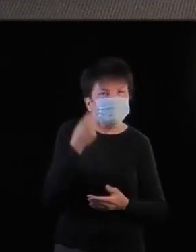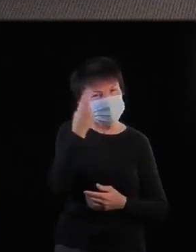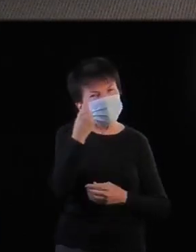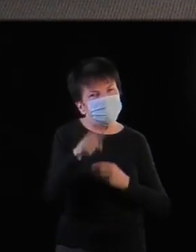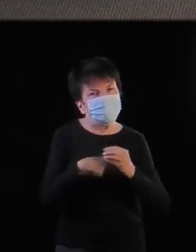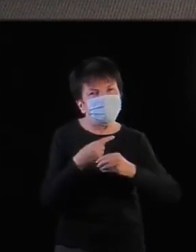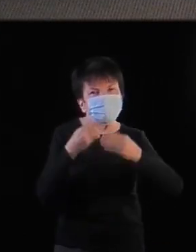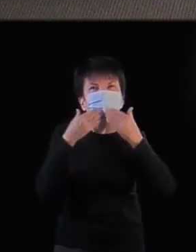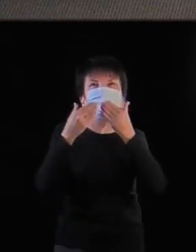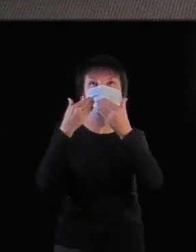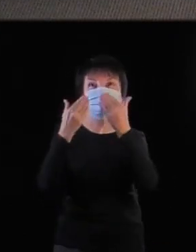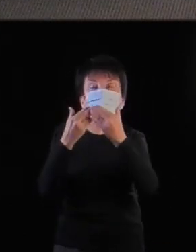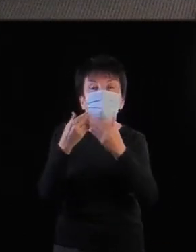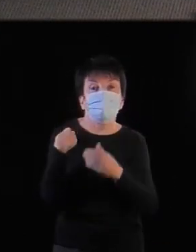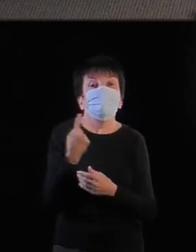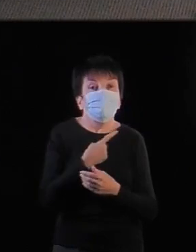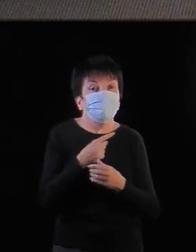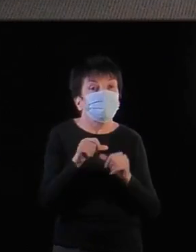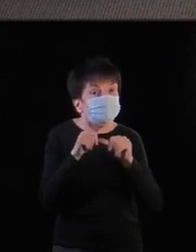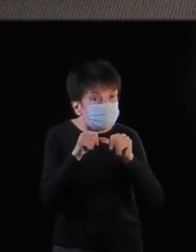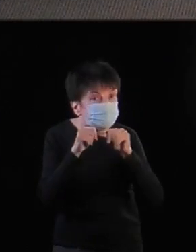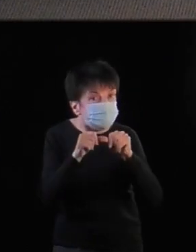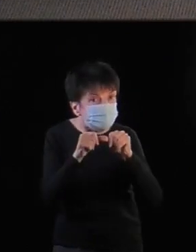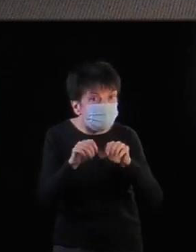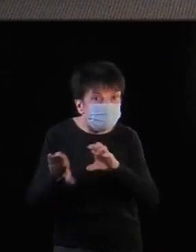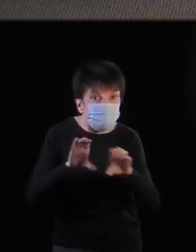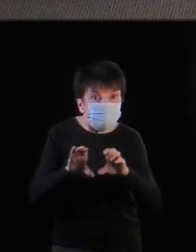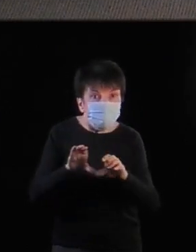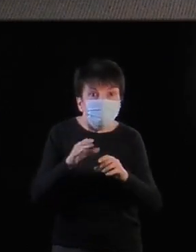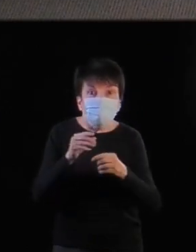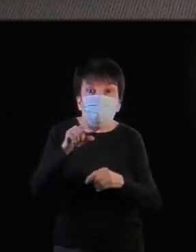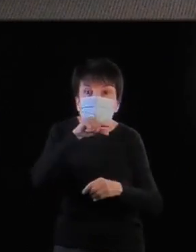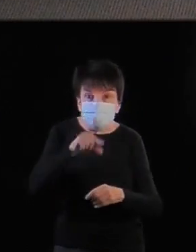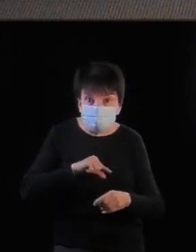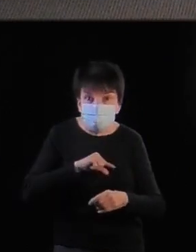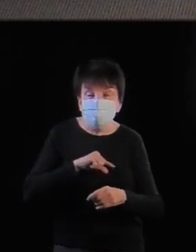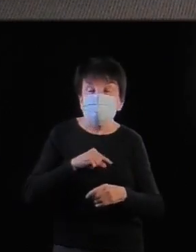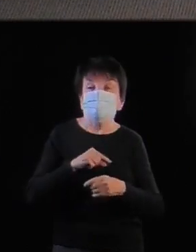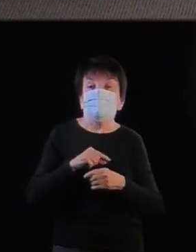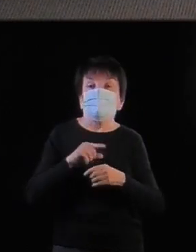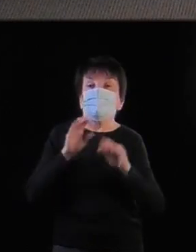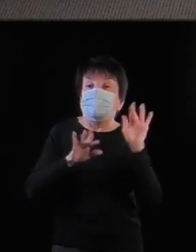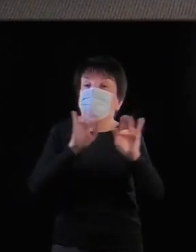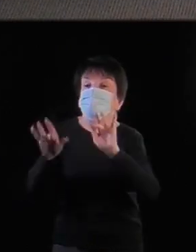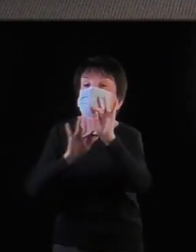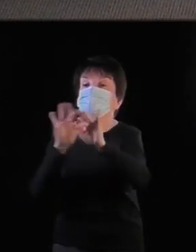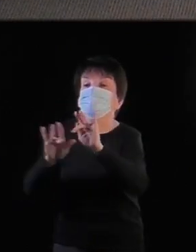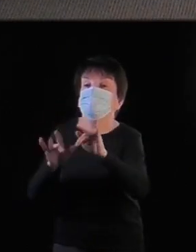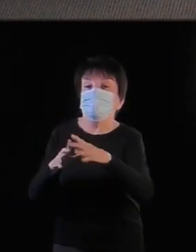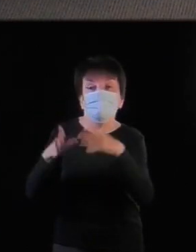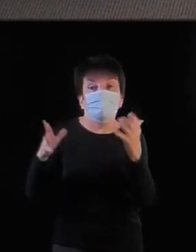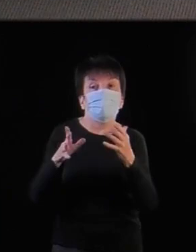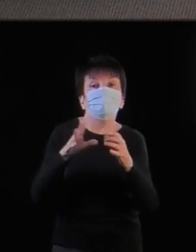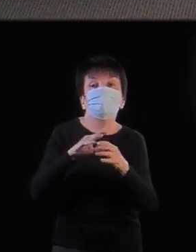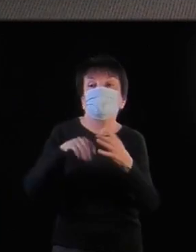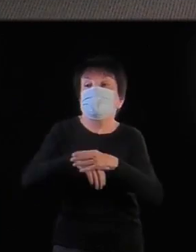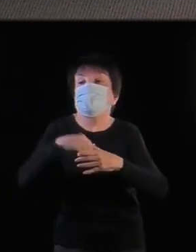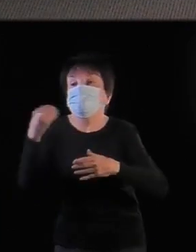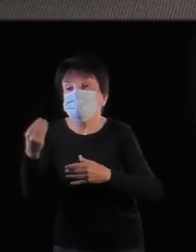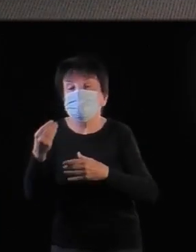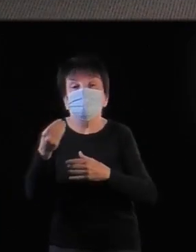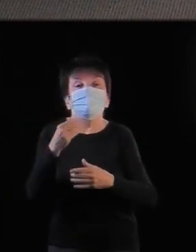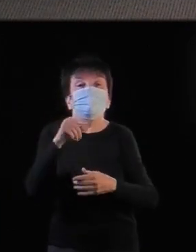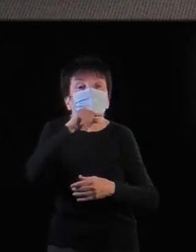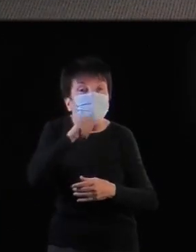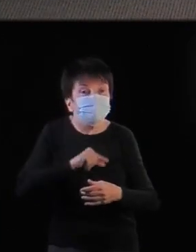we're going to continue to do an amazing Thanksgiving outreach. Much of it's going to be outside and in the parking lot on Thanksgiving